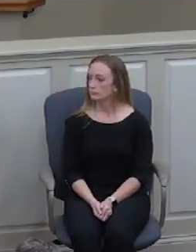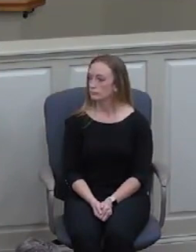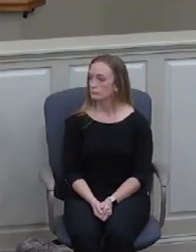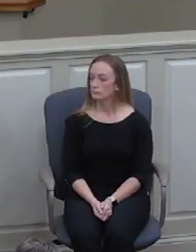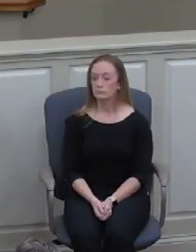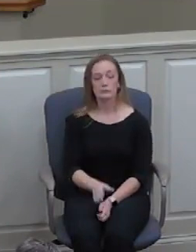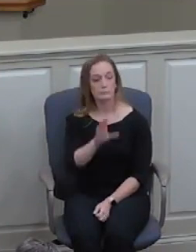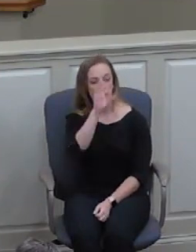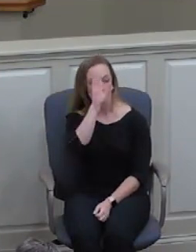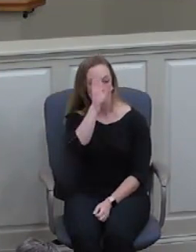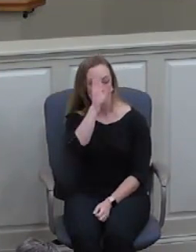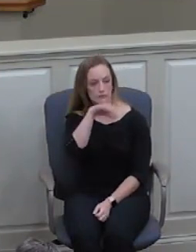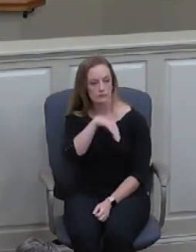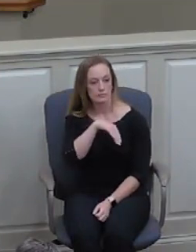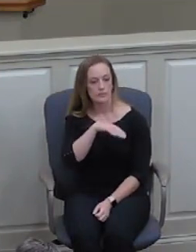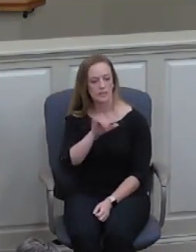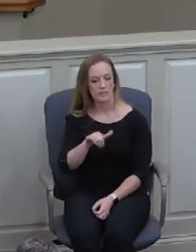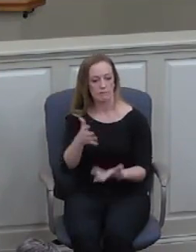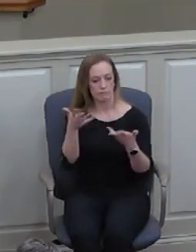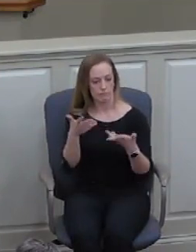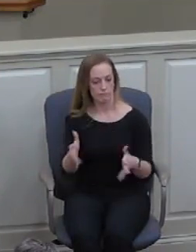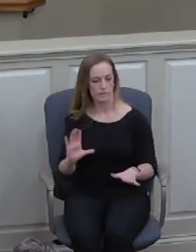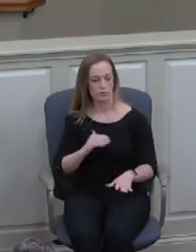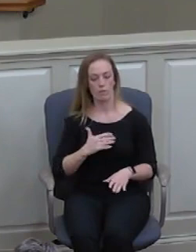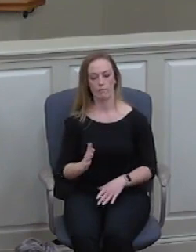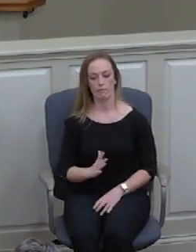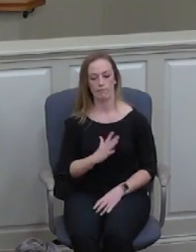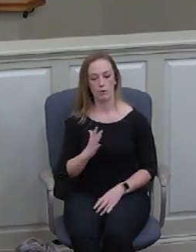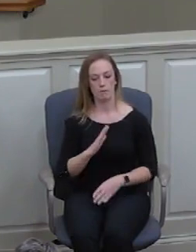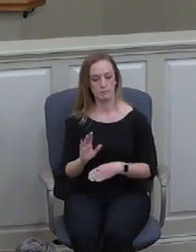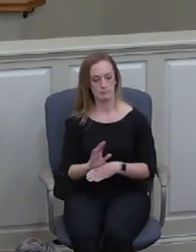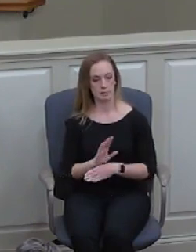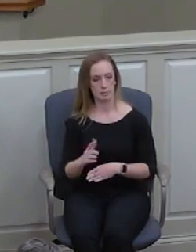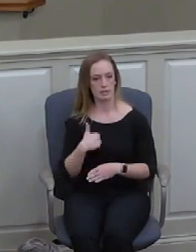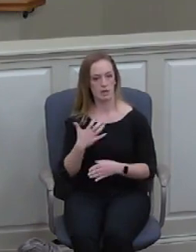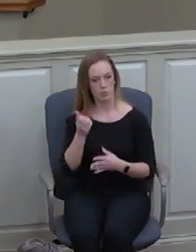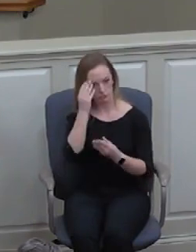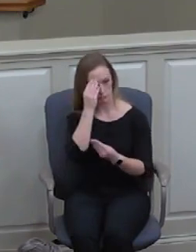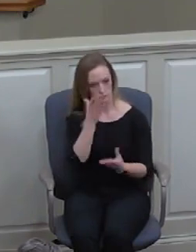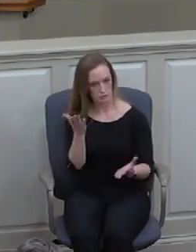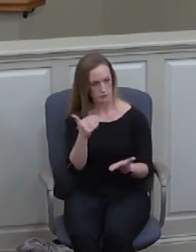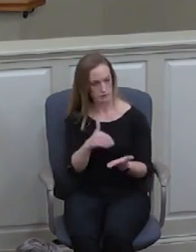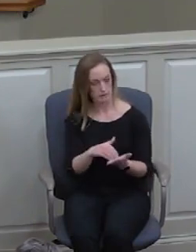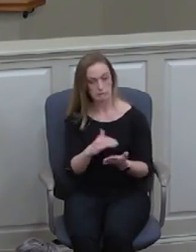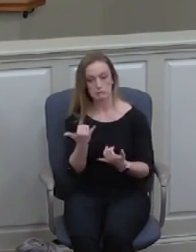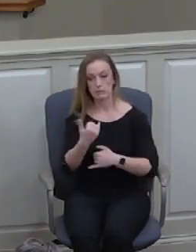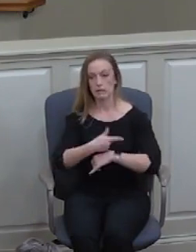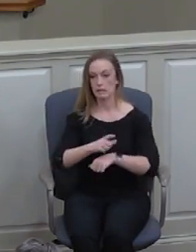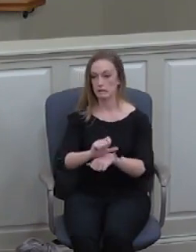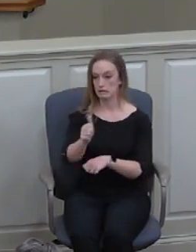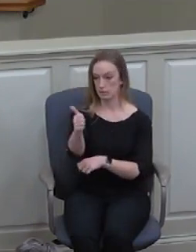I know that completes our formal business. I would like to remind the public that today at 10 o'clock,